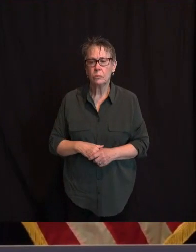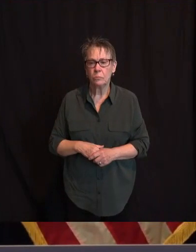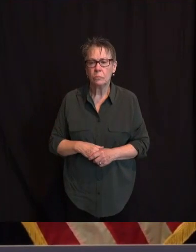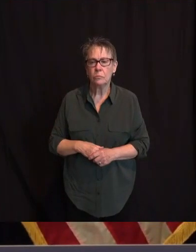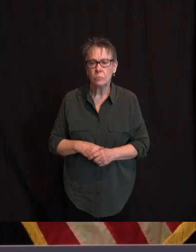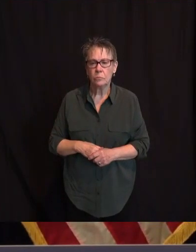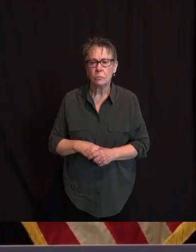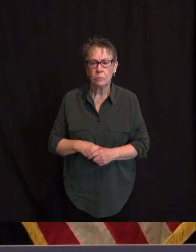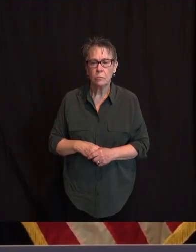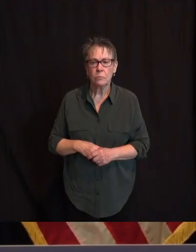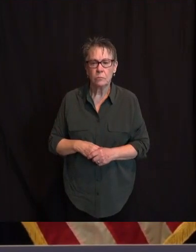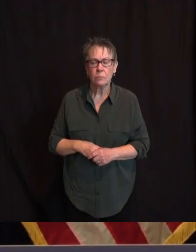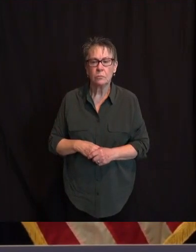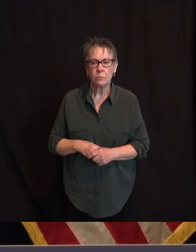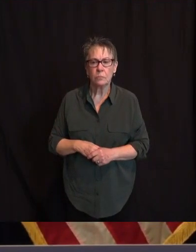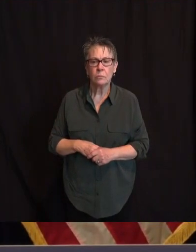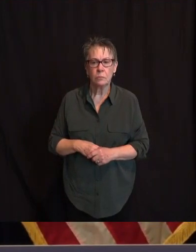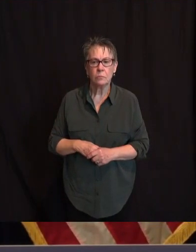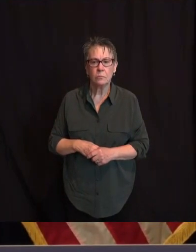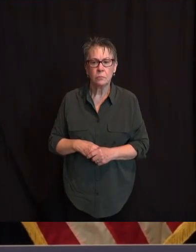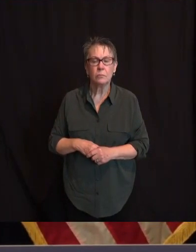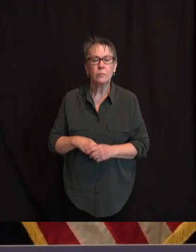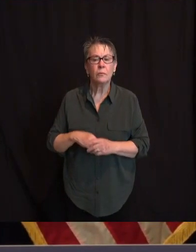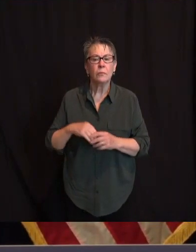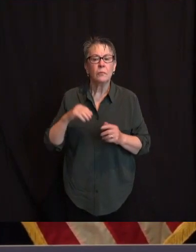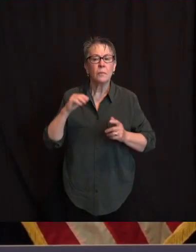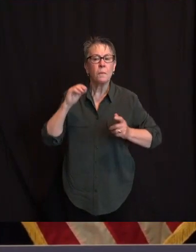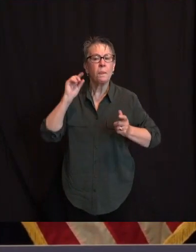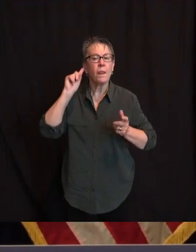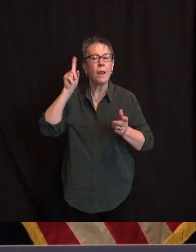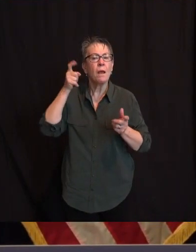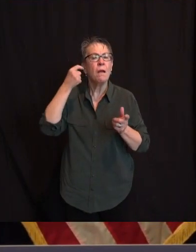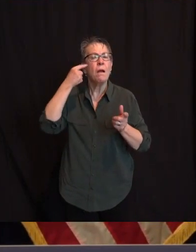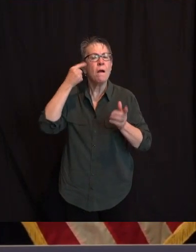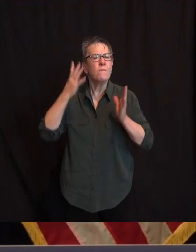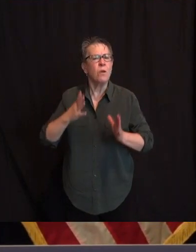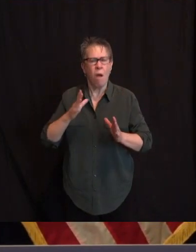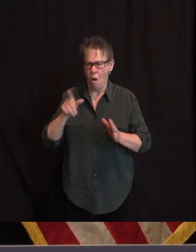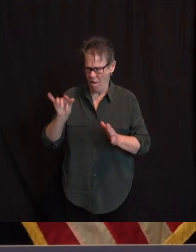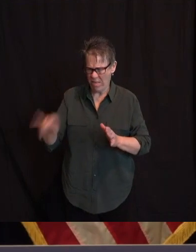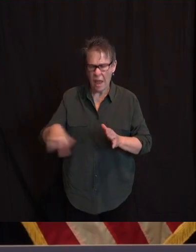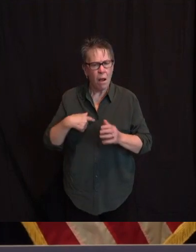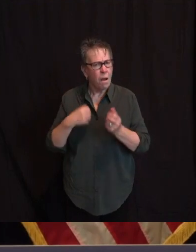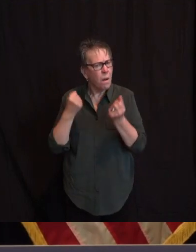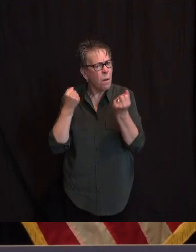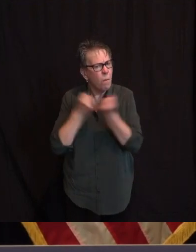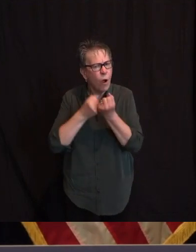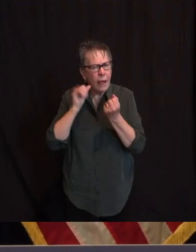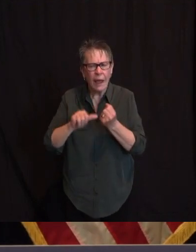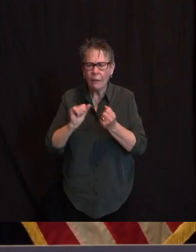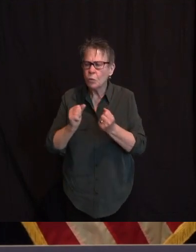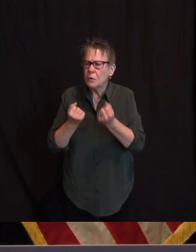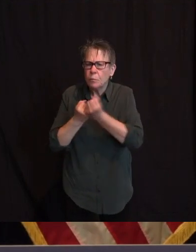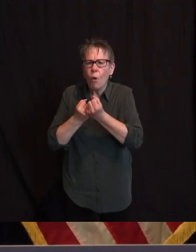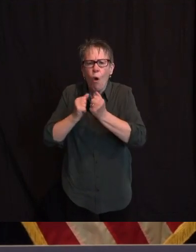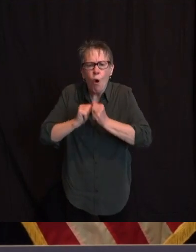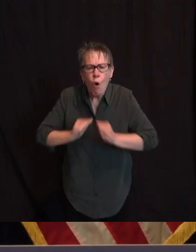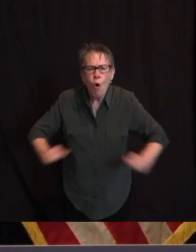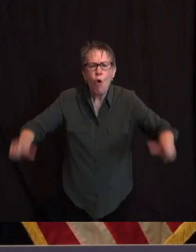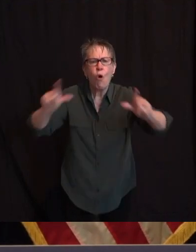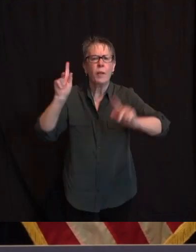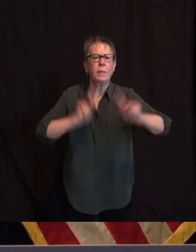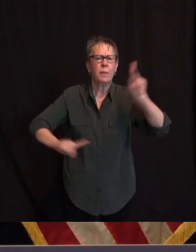the entire homeless population. Are you speaking specifically to folks who are under homeless, who are